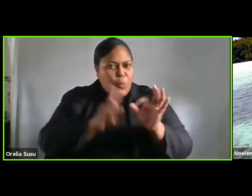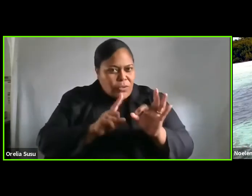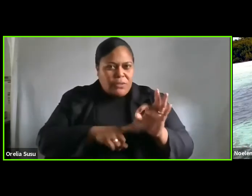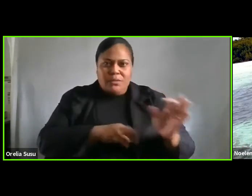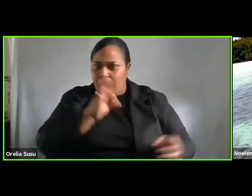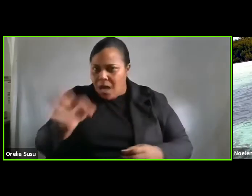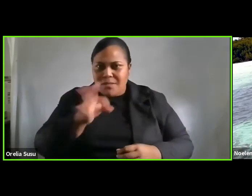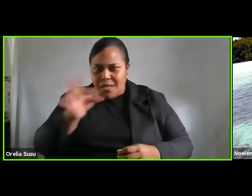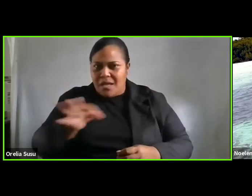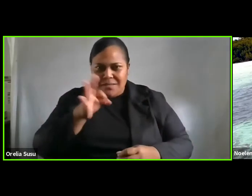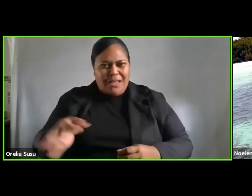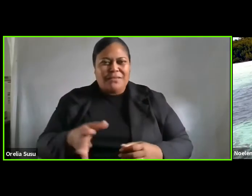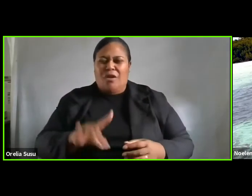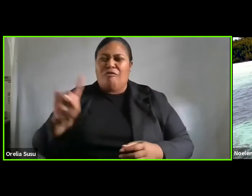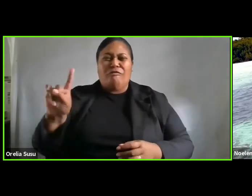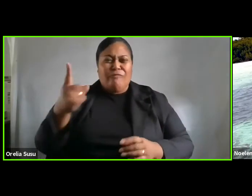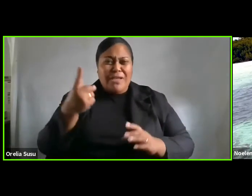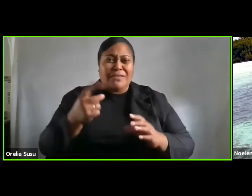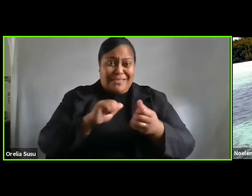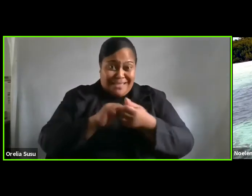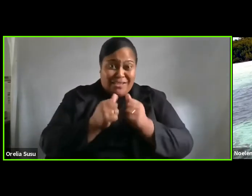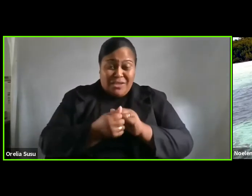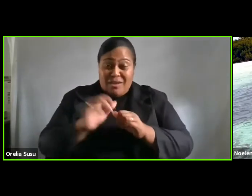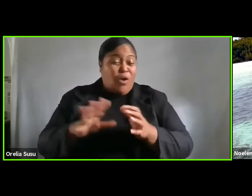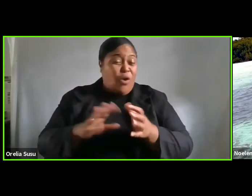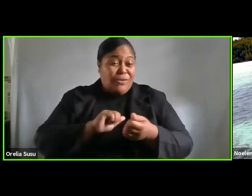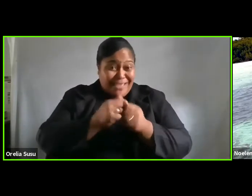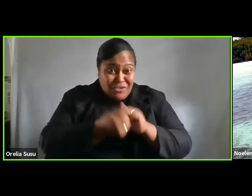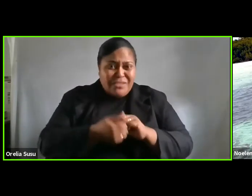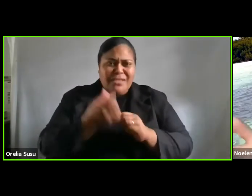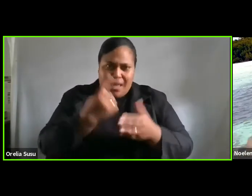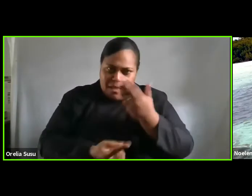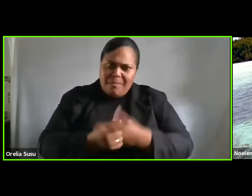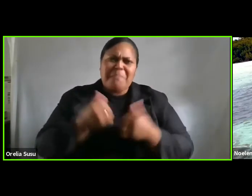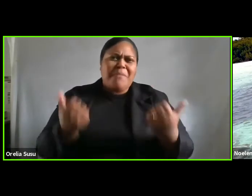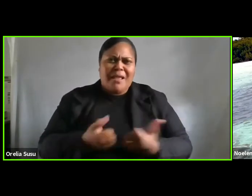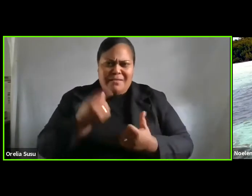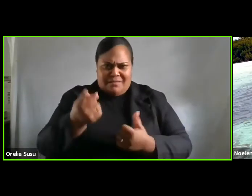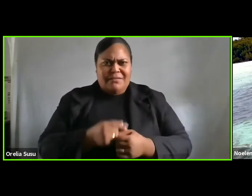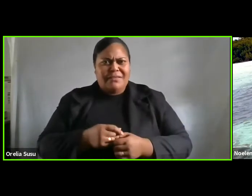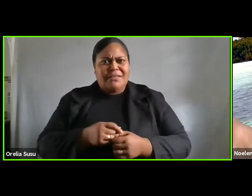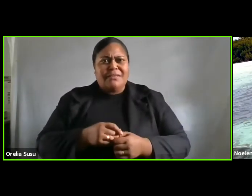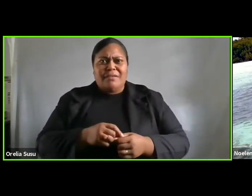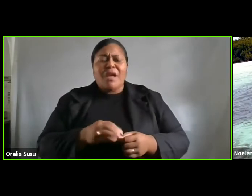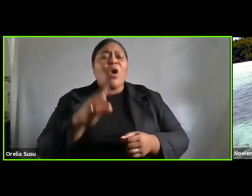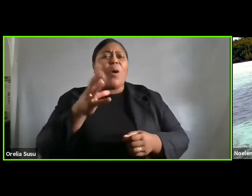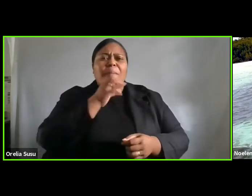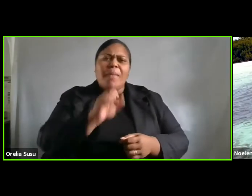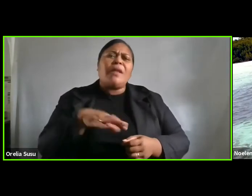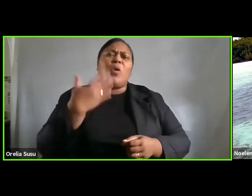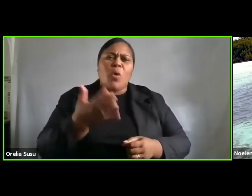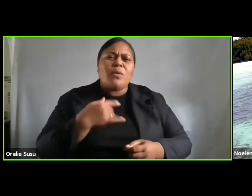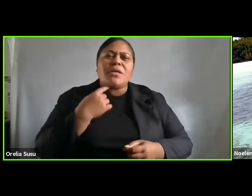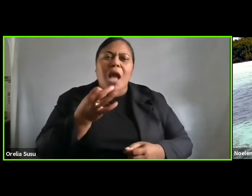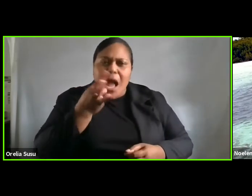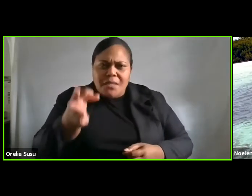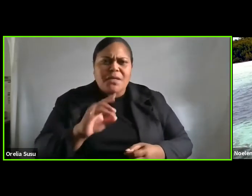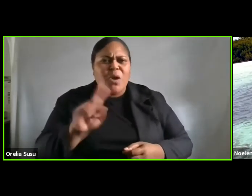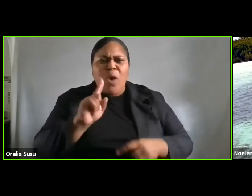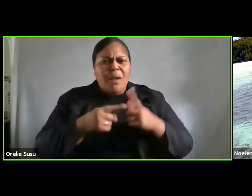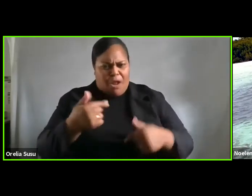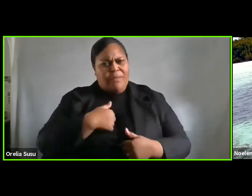i don't even think there's been one session um in that doesn't start with what about men's rights or what about the men and when